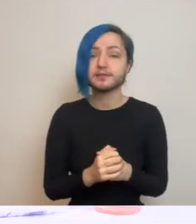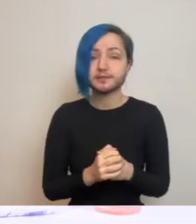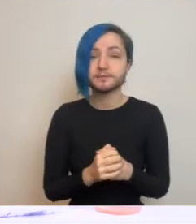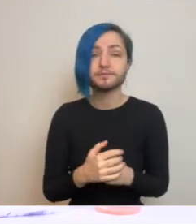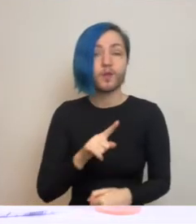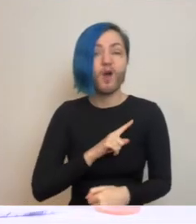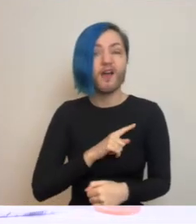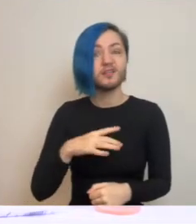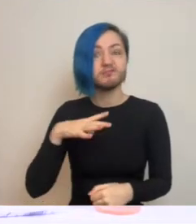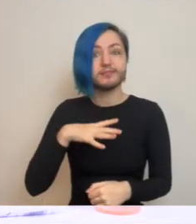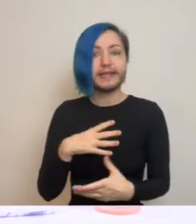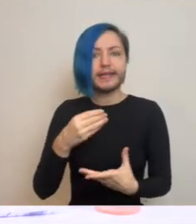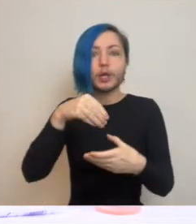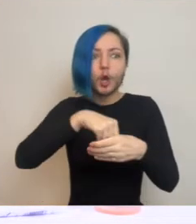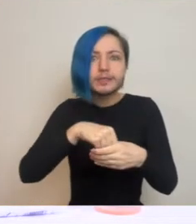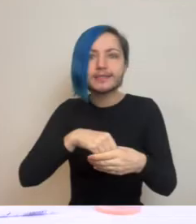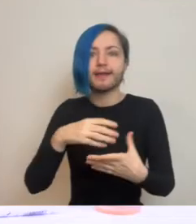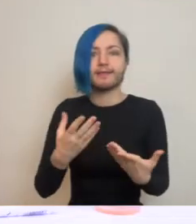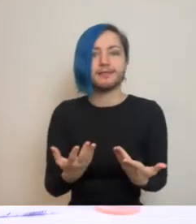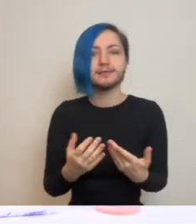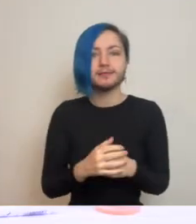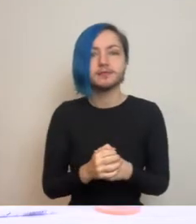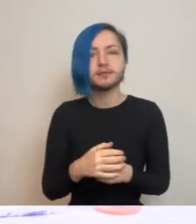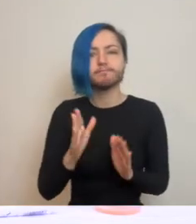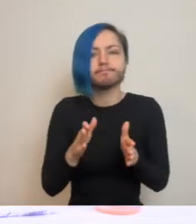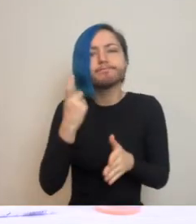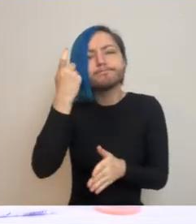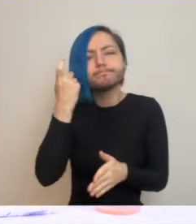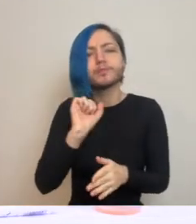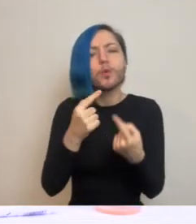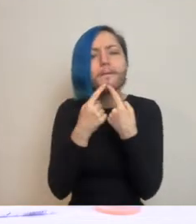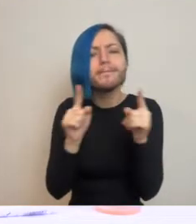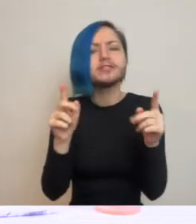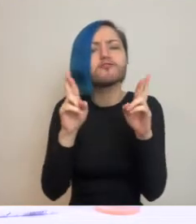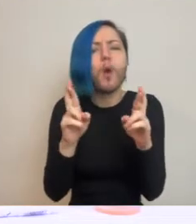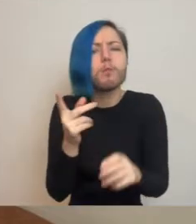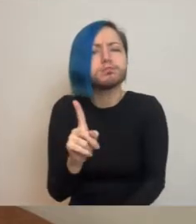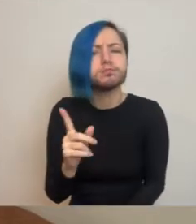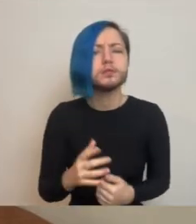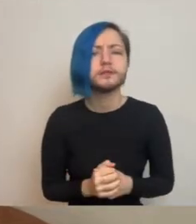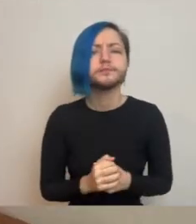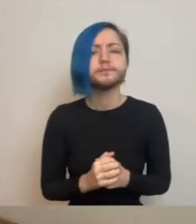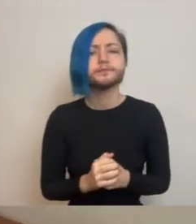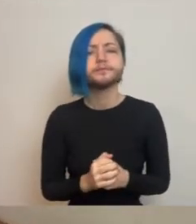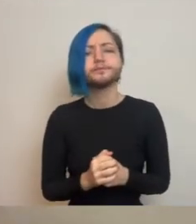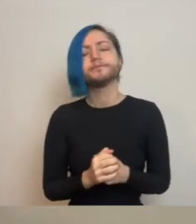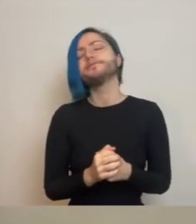exercise, because we need some content. You need to think about what your messages of hope are.